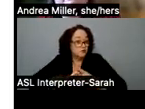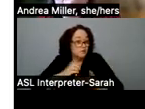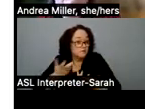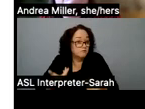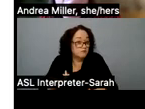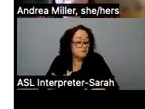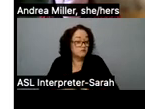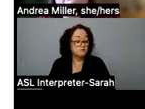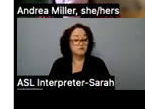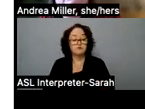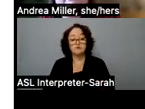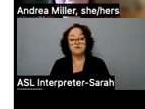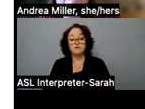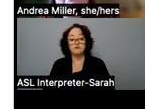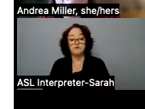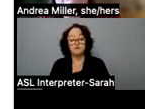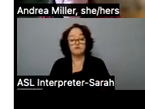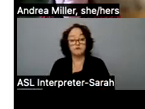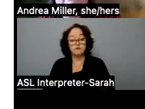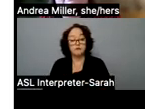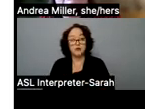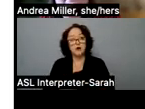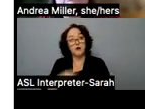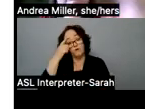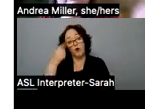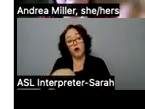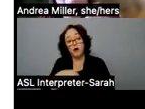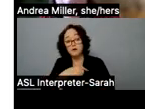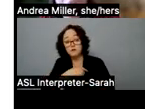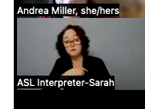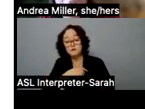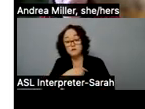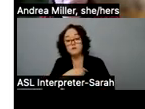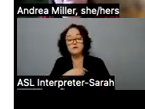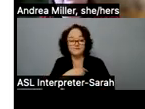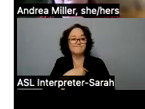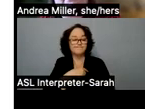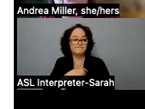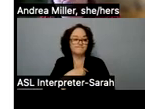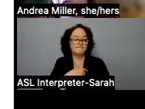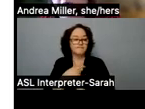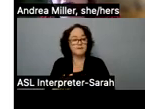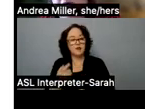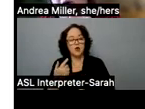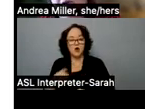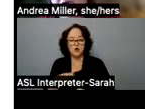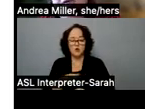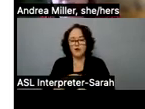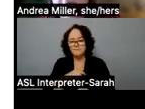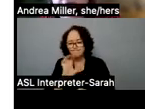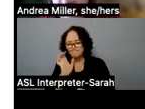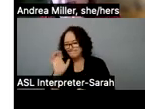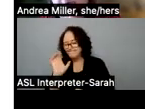think for us, those things, that's where we landed as we were looking with people that kind of aligned with what we wanted to